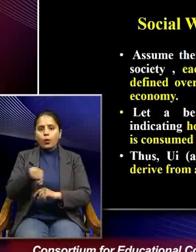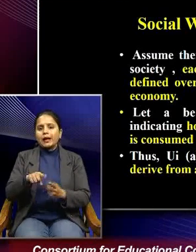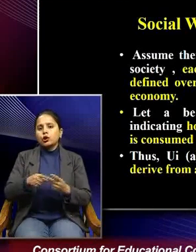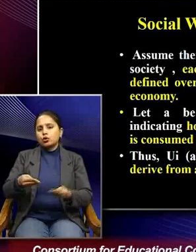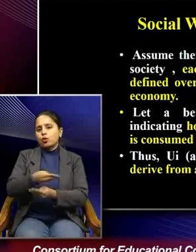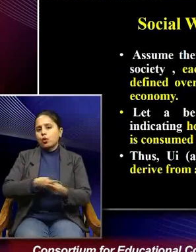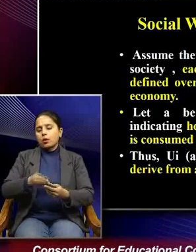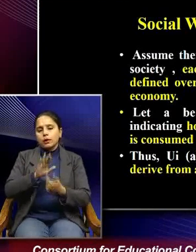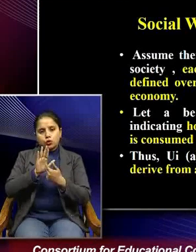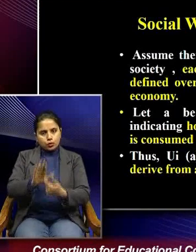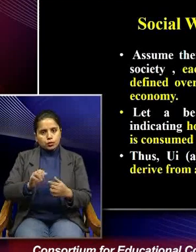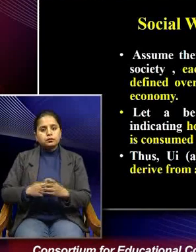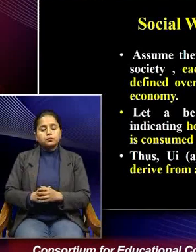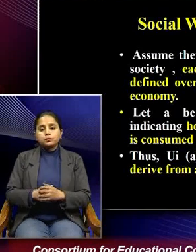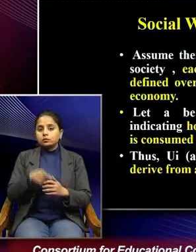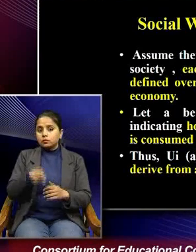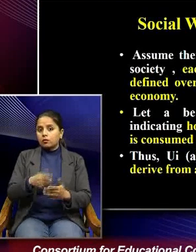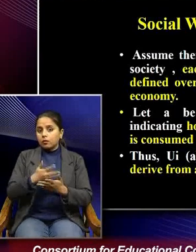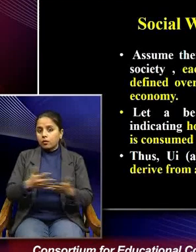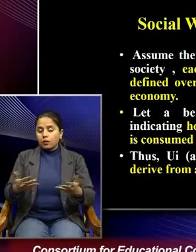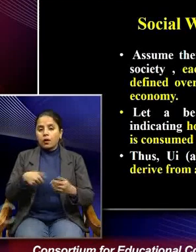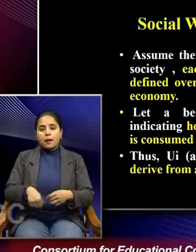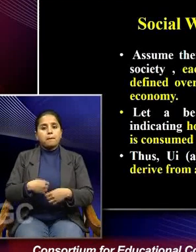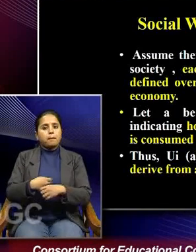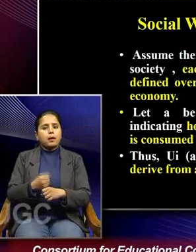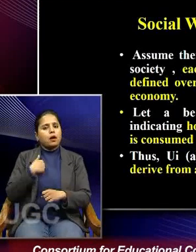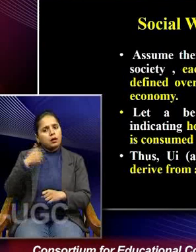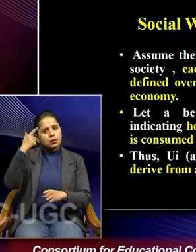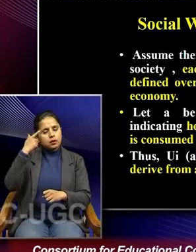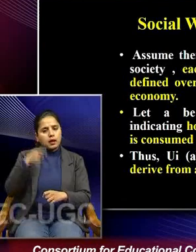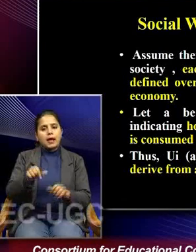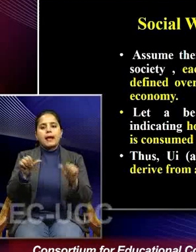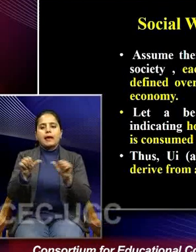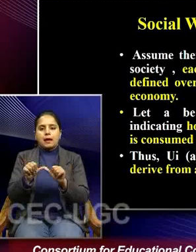economy. That commodity bundle we assume is A.